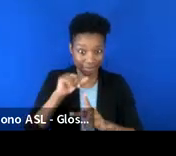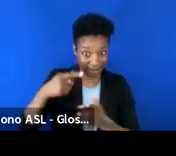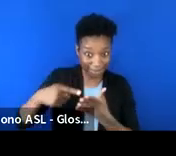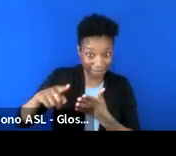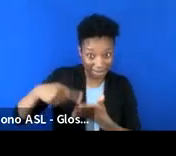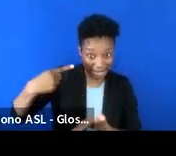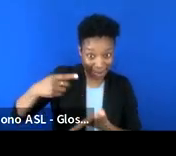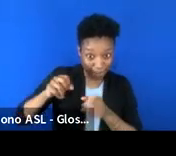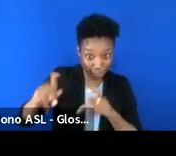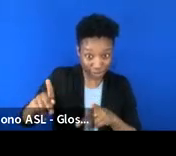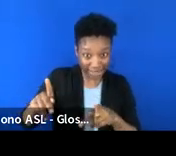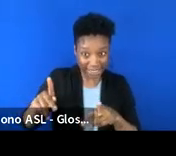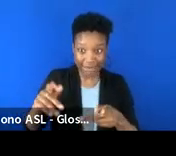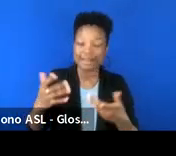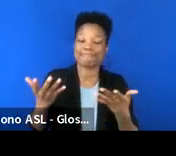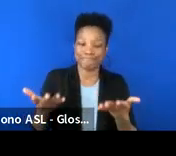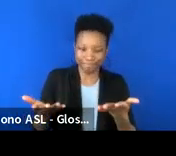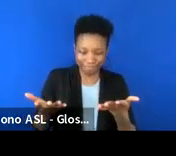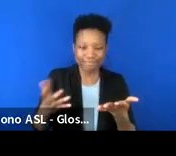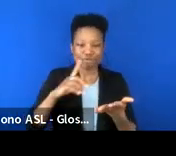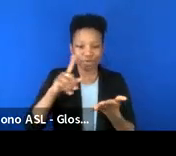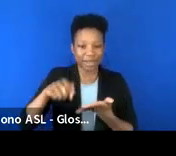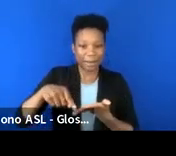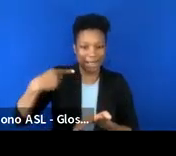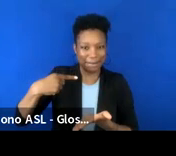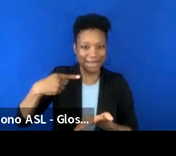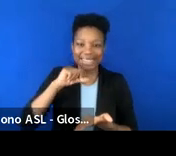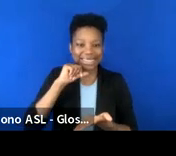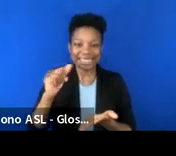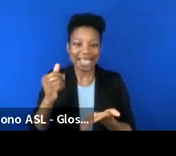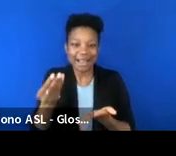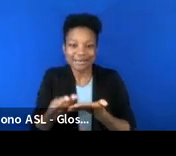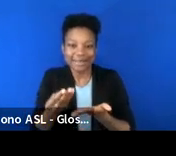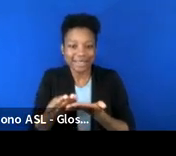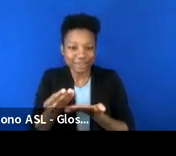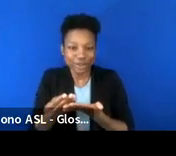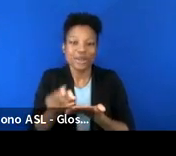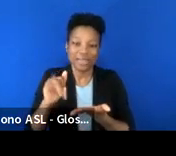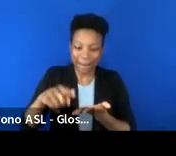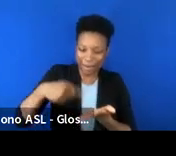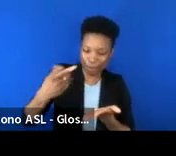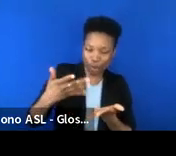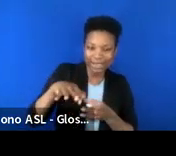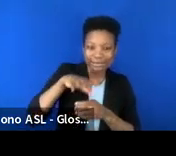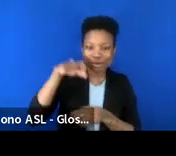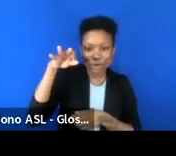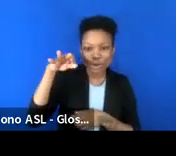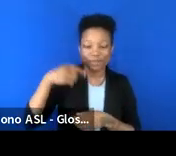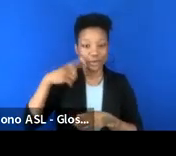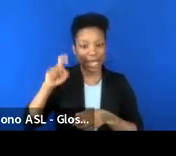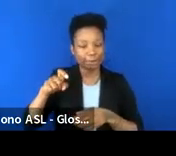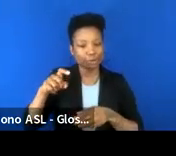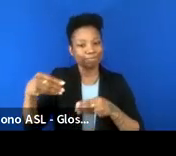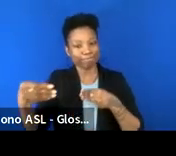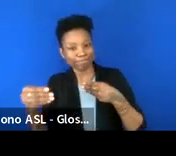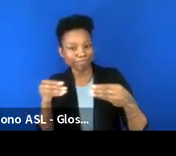I'm like, really, the payment in this is not going to be financial, it's going to be spiritual. So I had to shift my non-negotiables in that way.